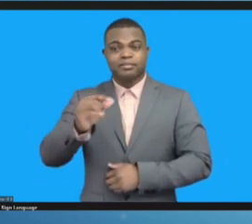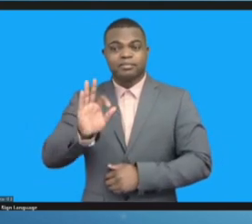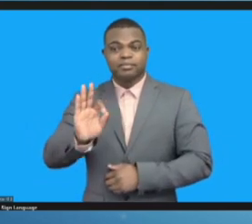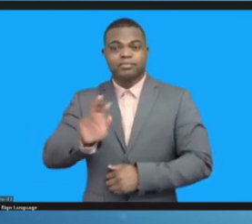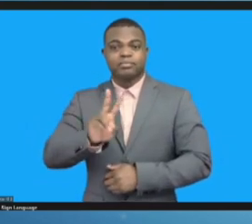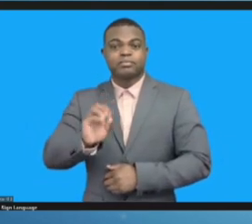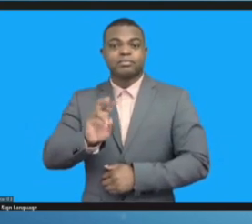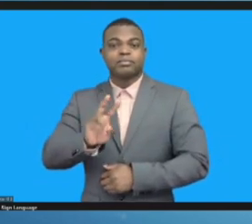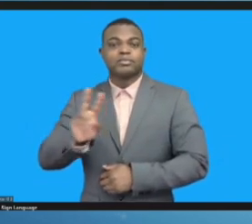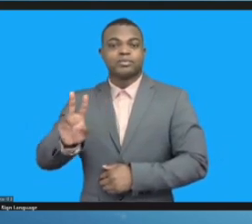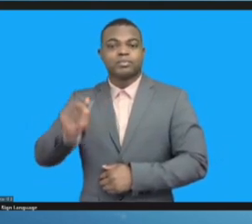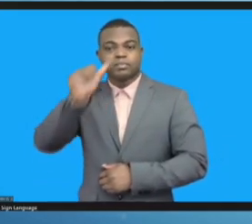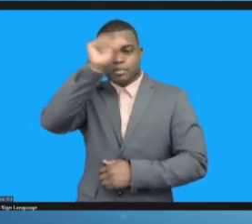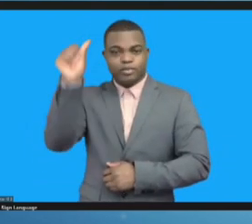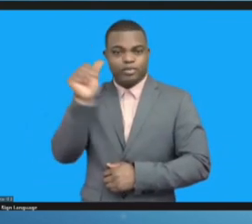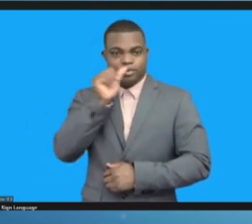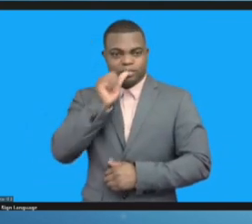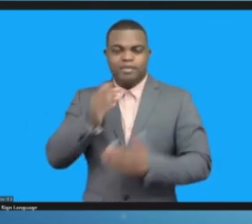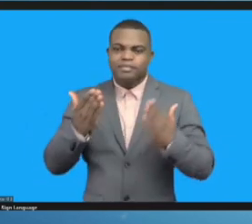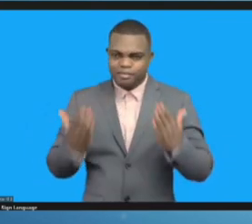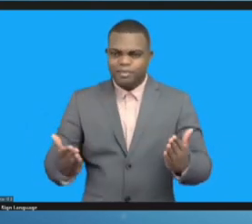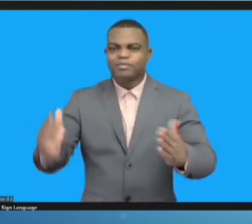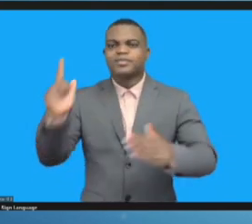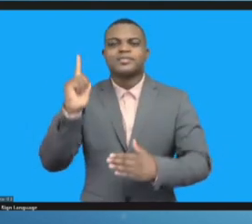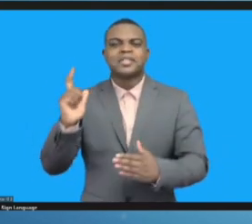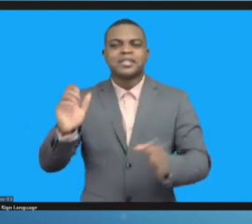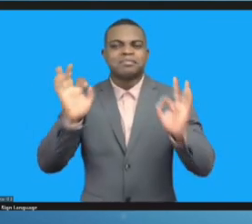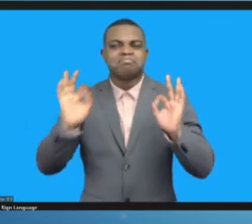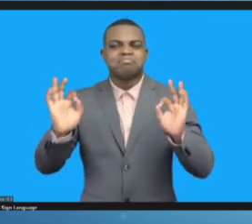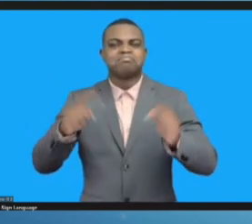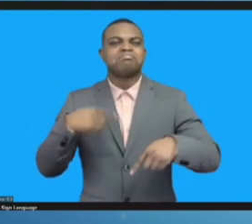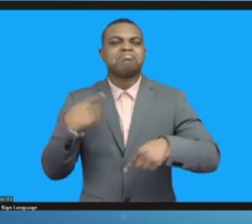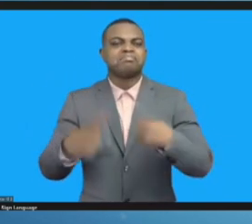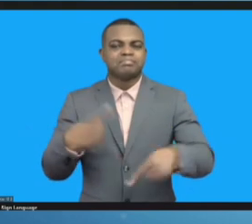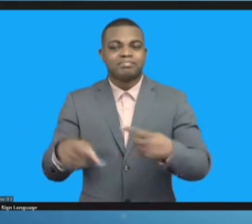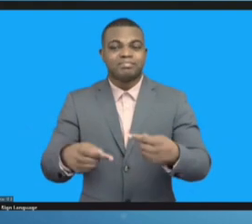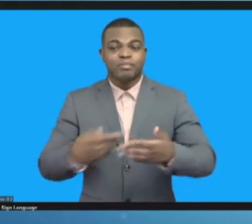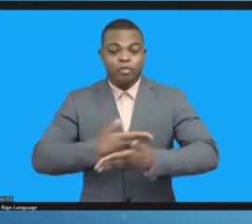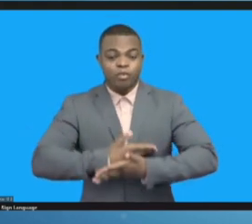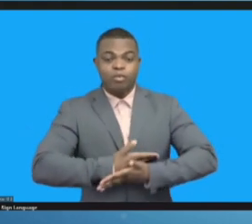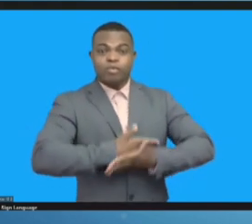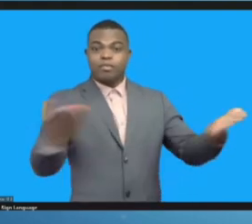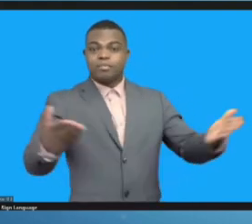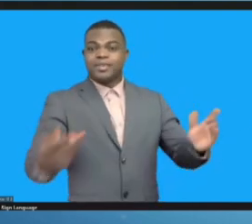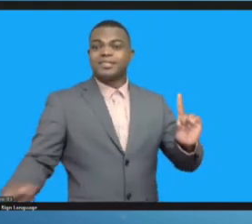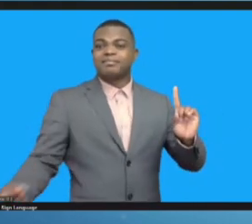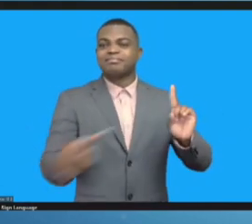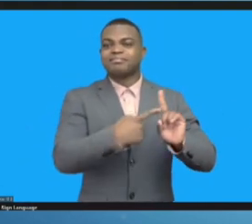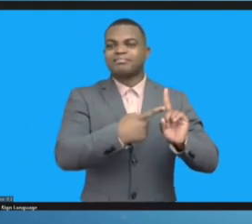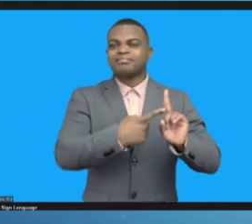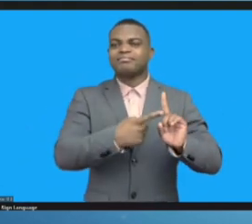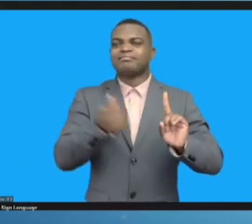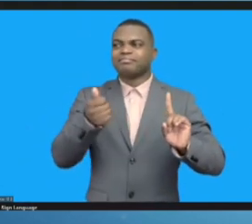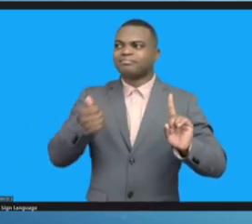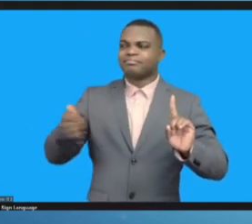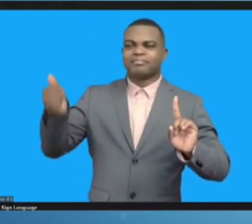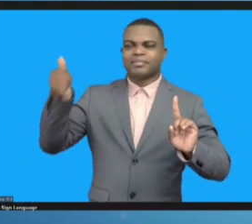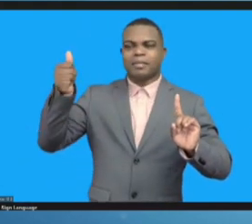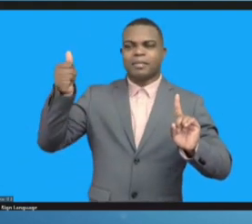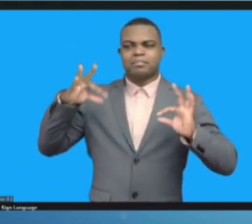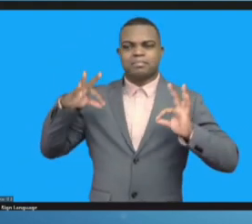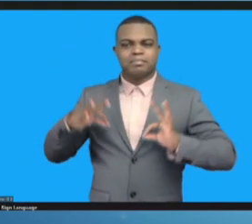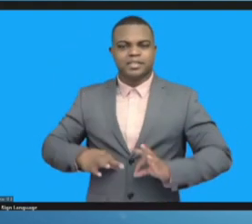Ethiopia. Mr. Prime Minister, thank you very much for joining us here today for this mega forum of the world of the Internet.